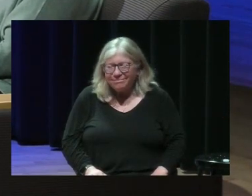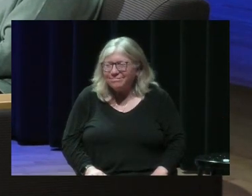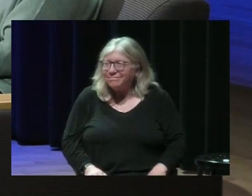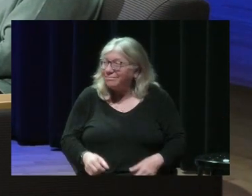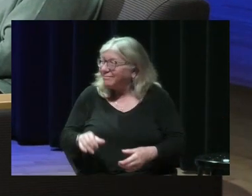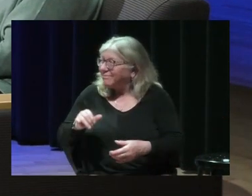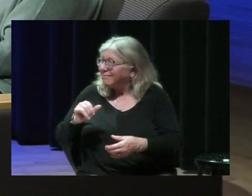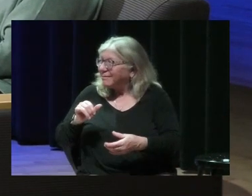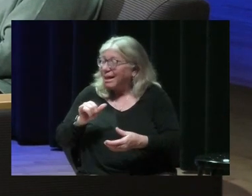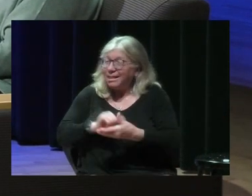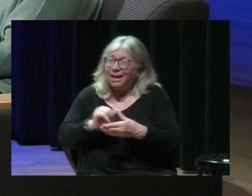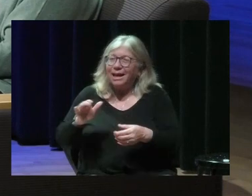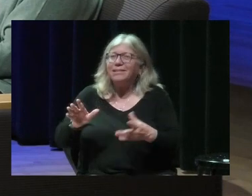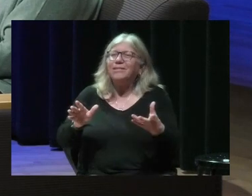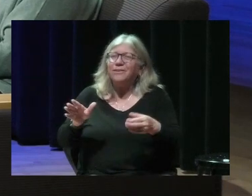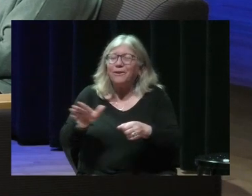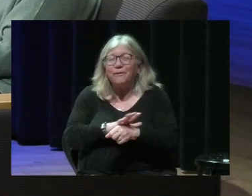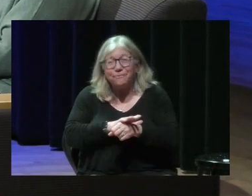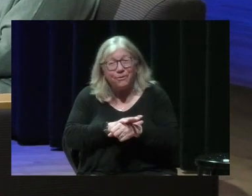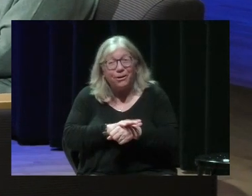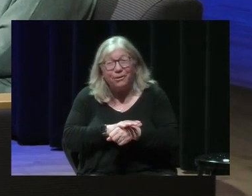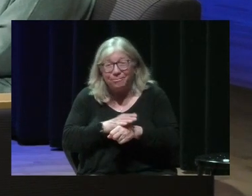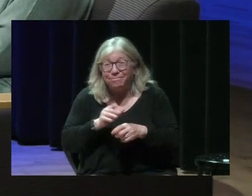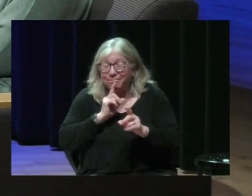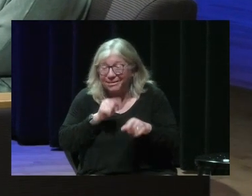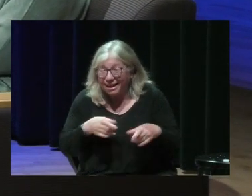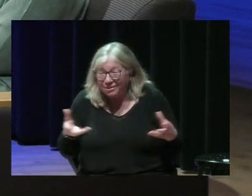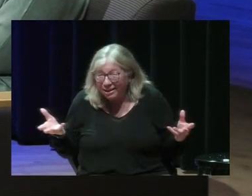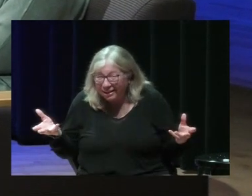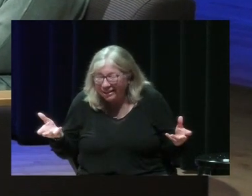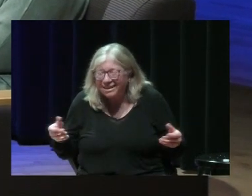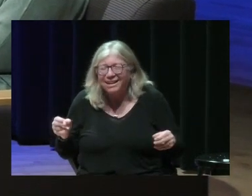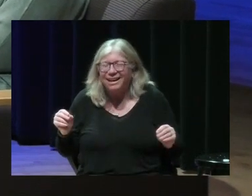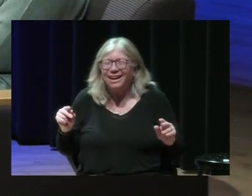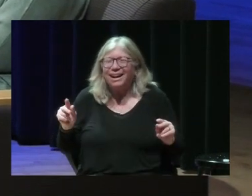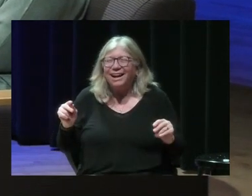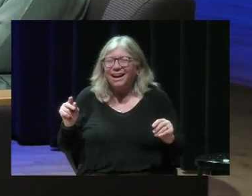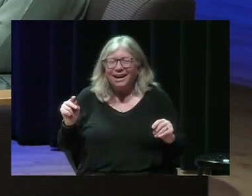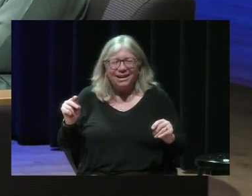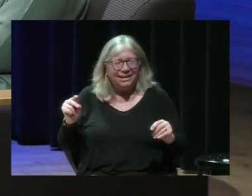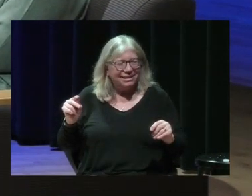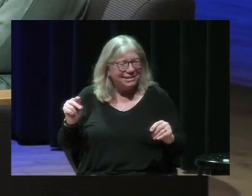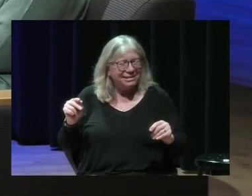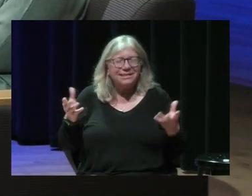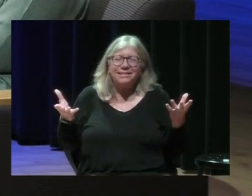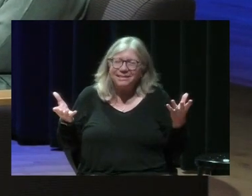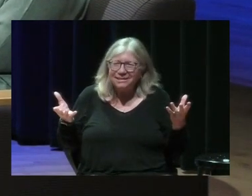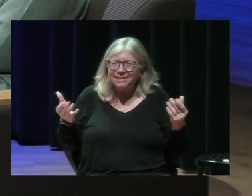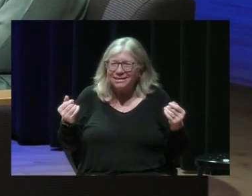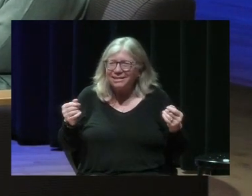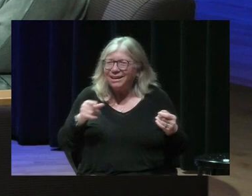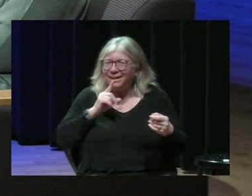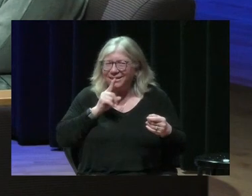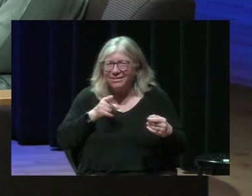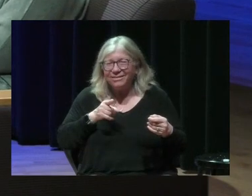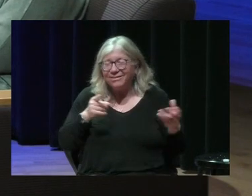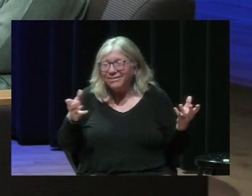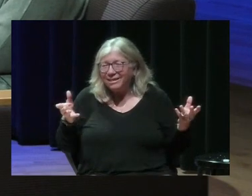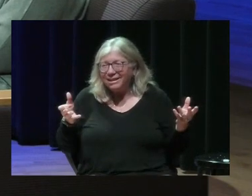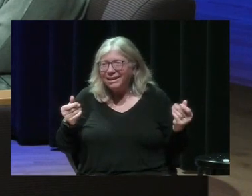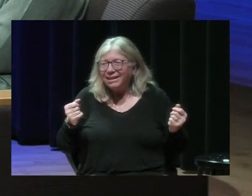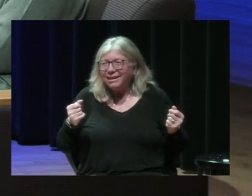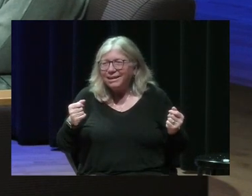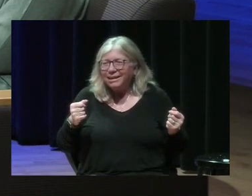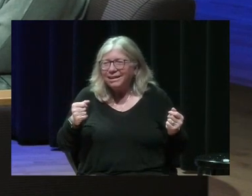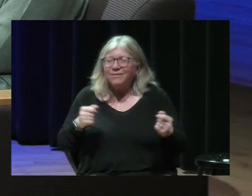That's your full possession. No, I mean, okay. I was like, that's it? Just unplug it? Okay. I really am People getting closer and closer.